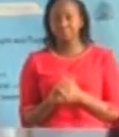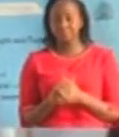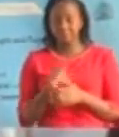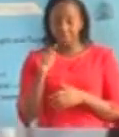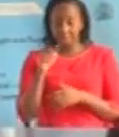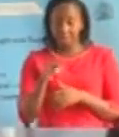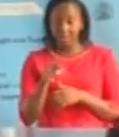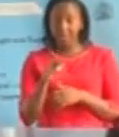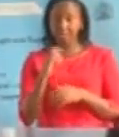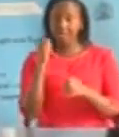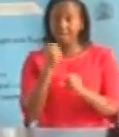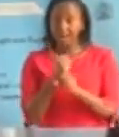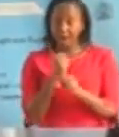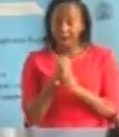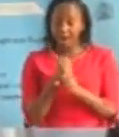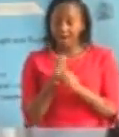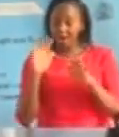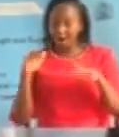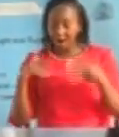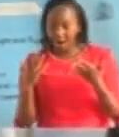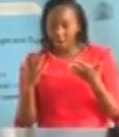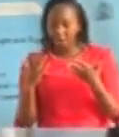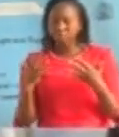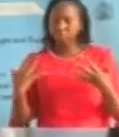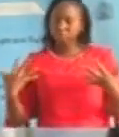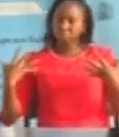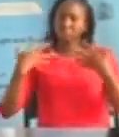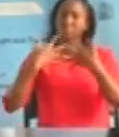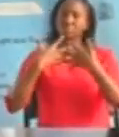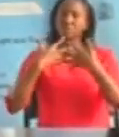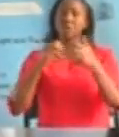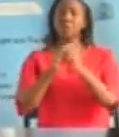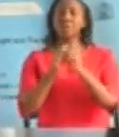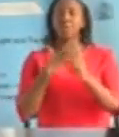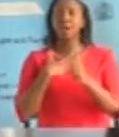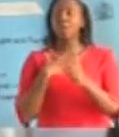This has been done to align it to our income.